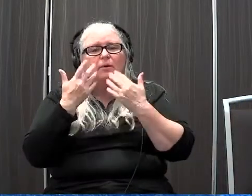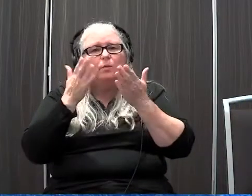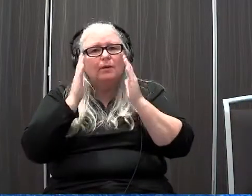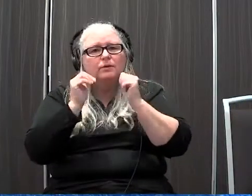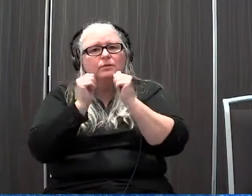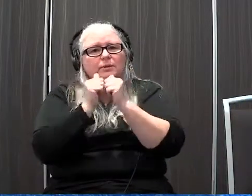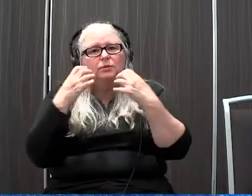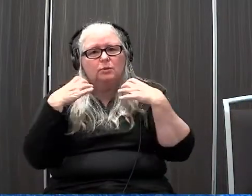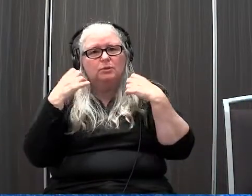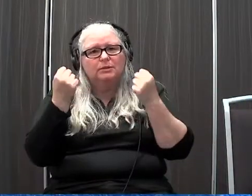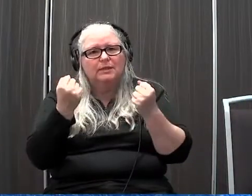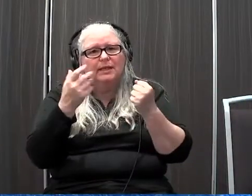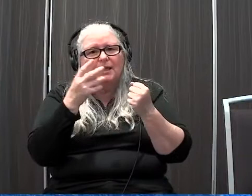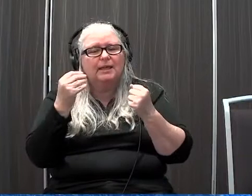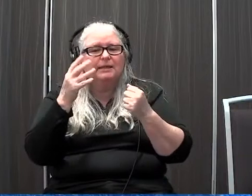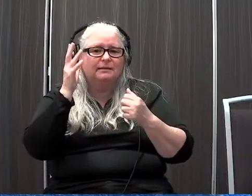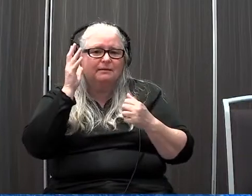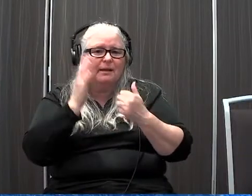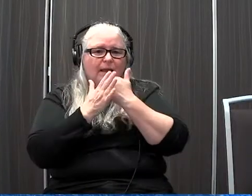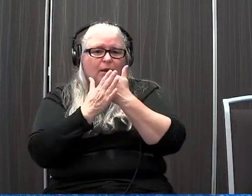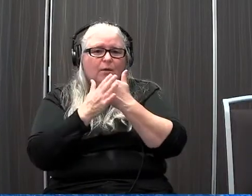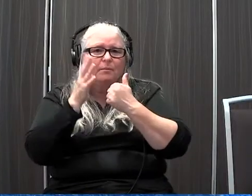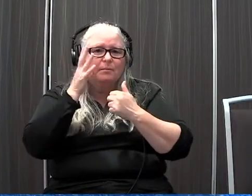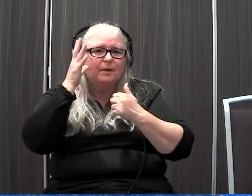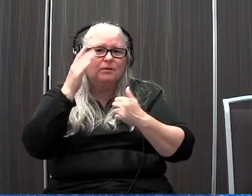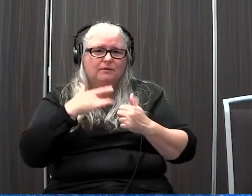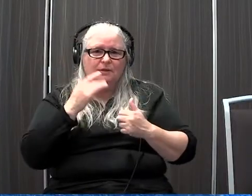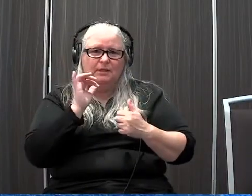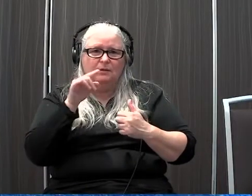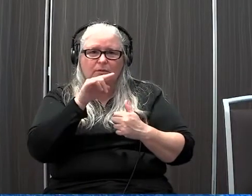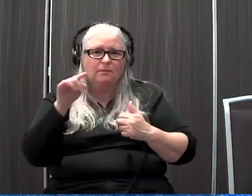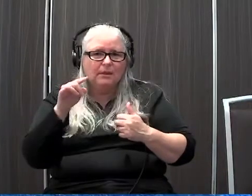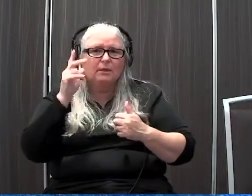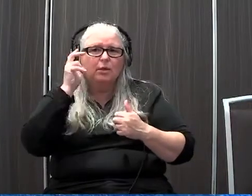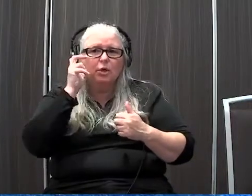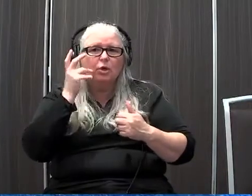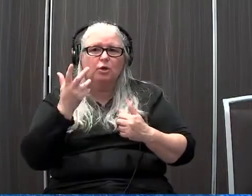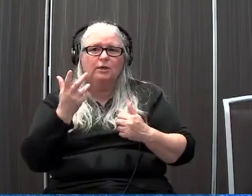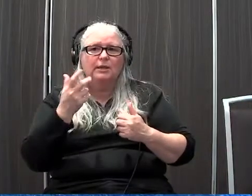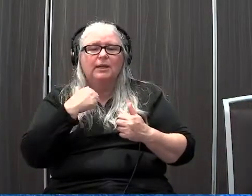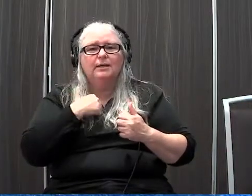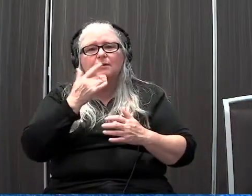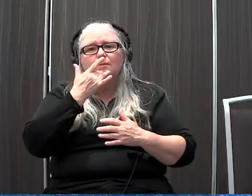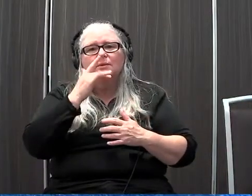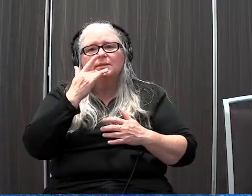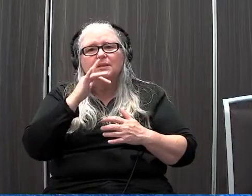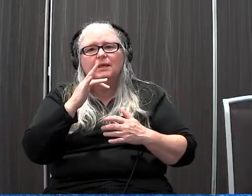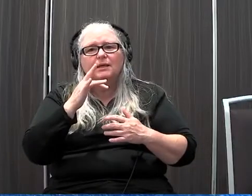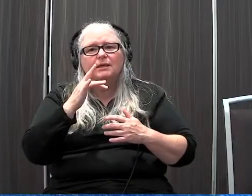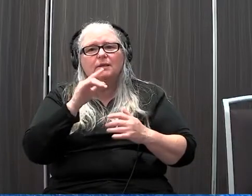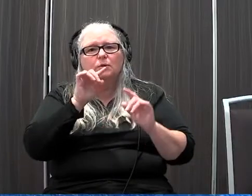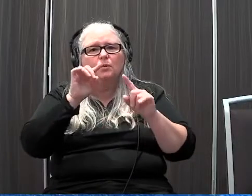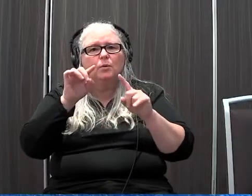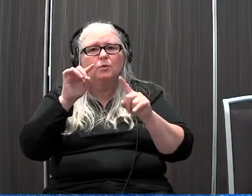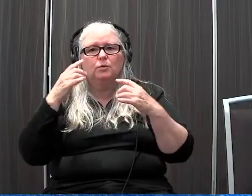help parents feel like they were being heard and that their child's needs were being met at school. And I was really lucky to attend the Charge Syndrome Conference